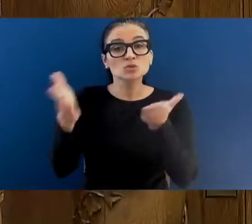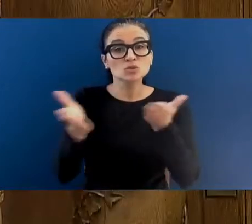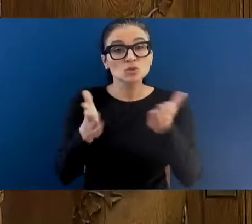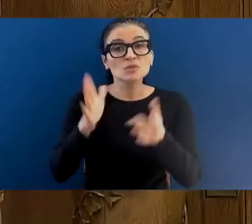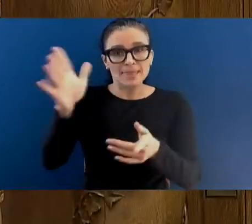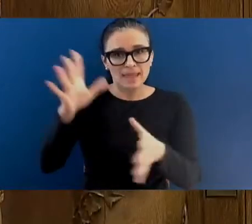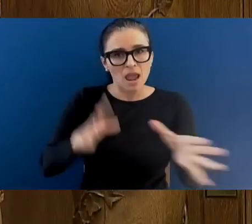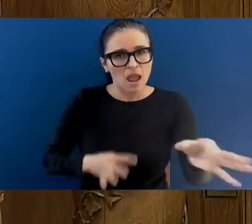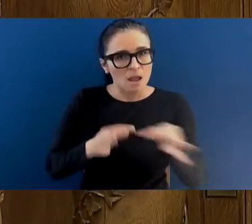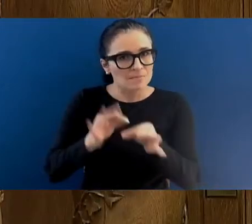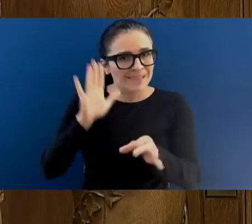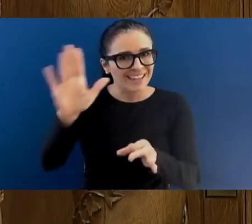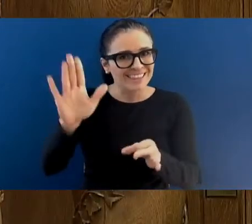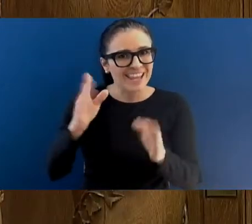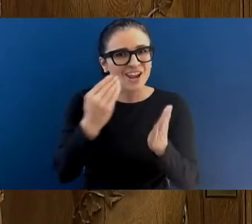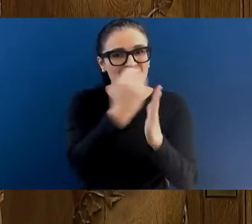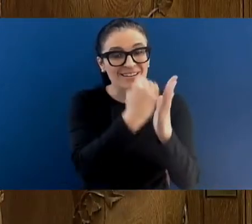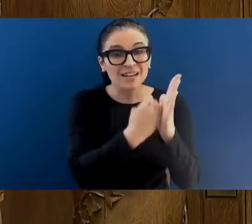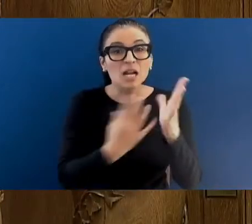other.